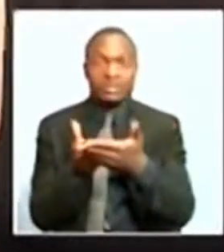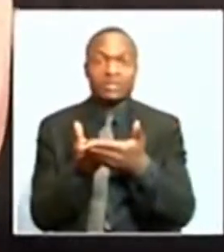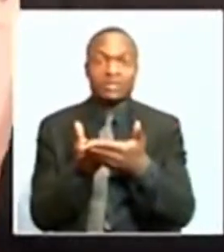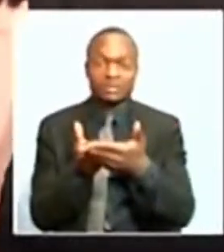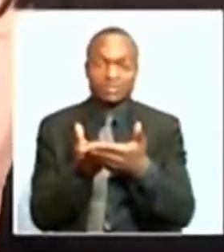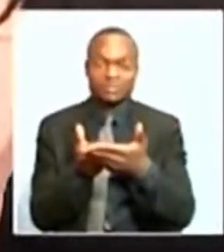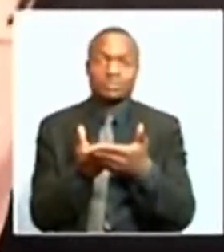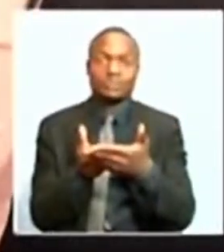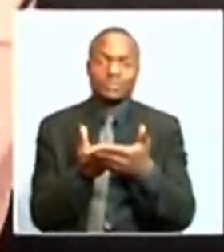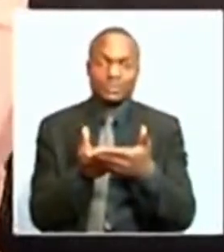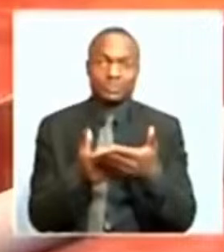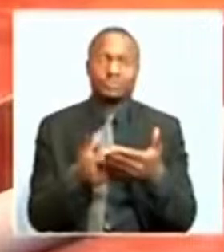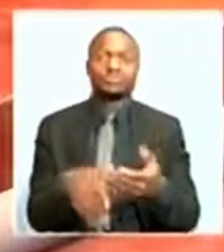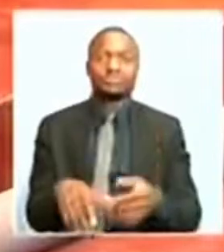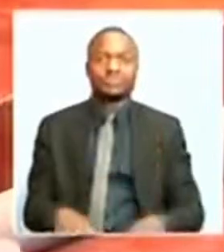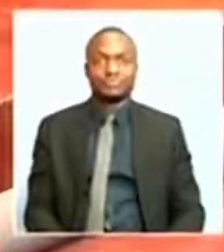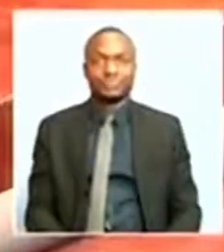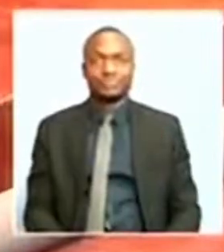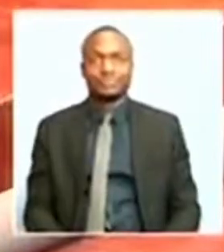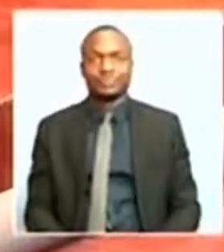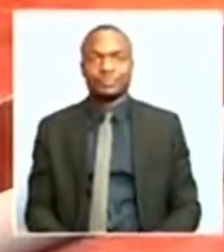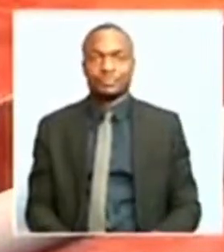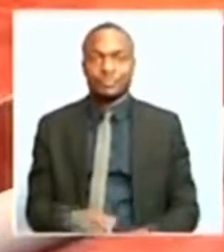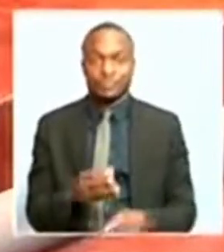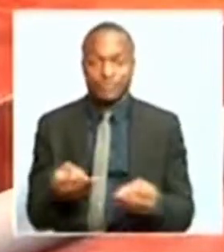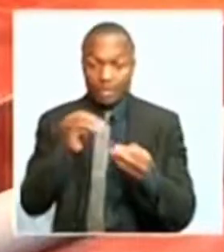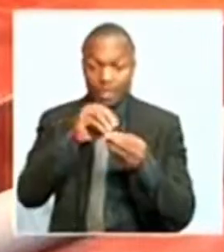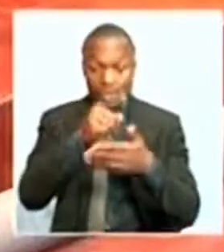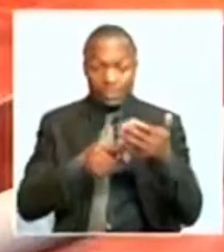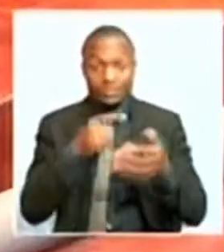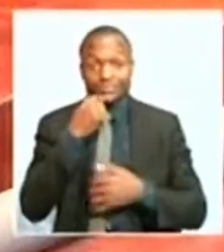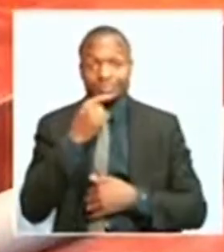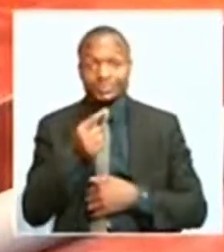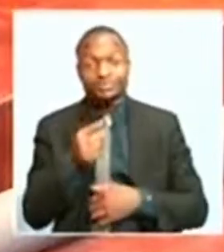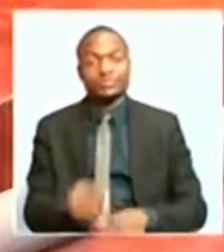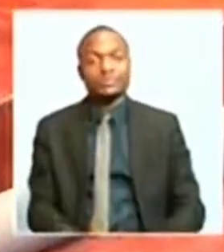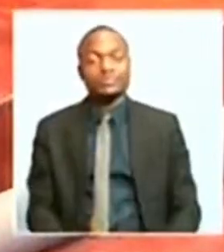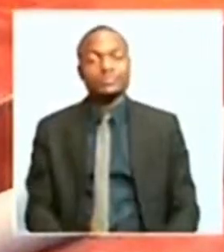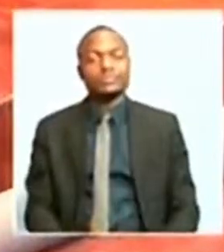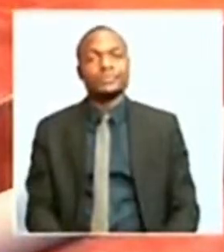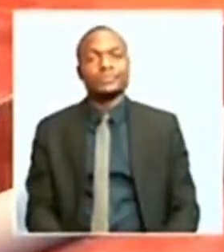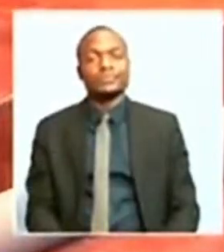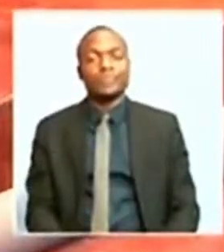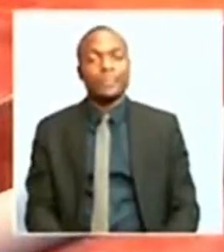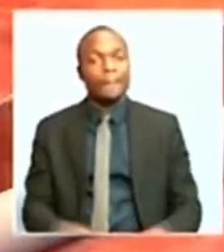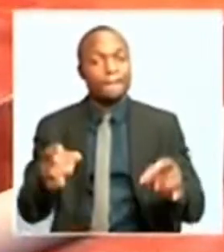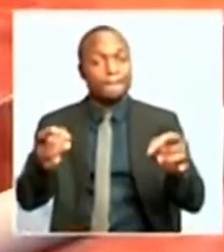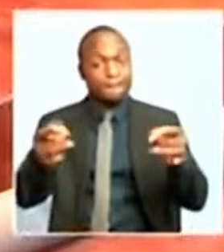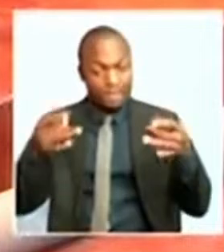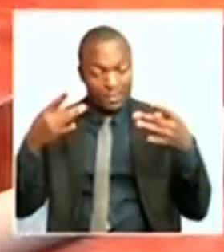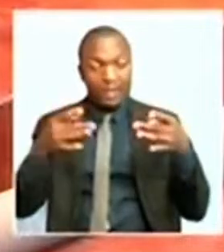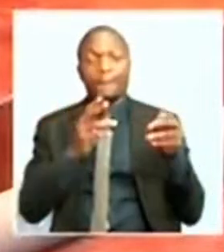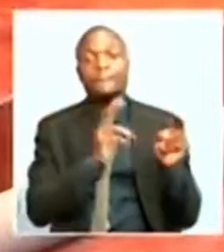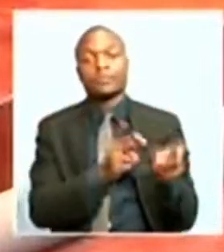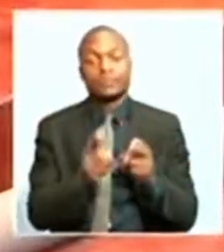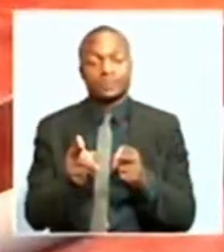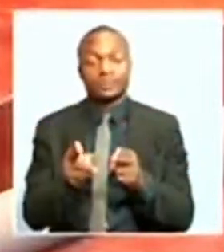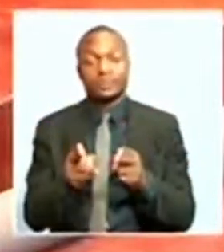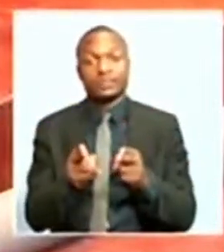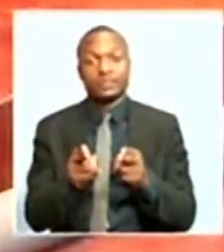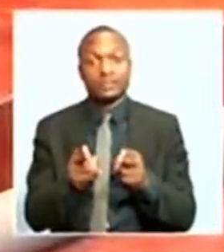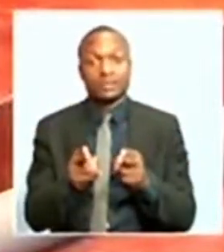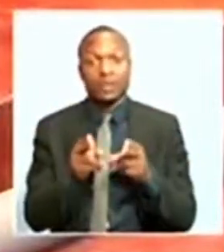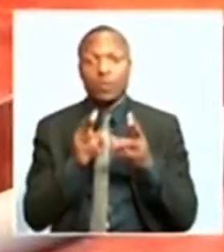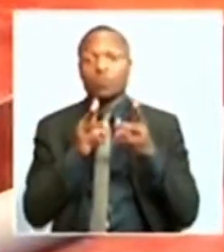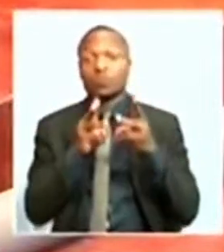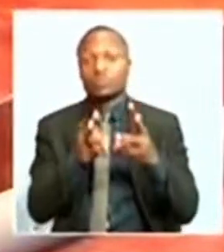you. I mean, maybe just to add on what she said on the rapid response option. So the rapid response